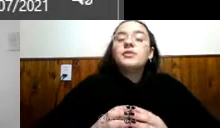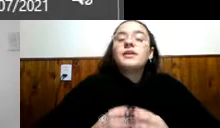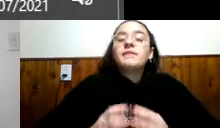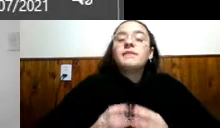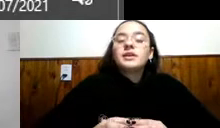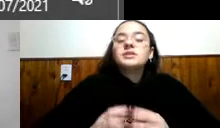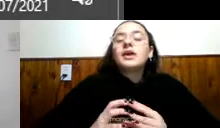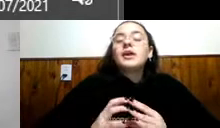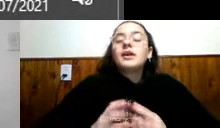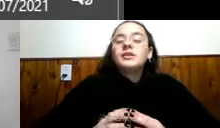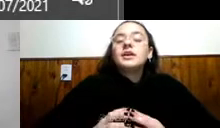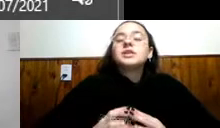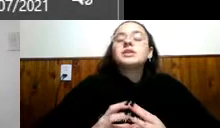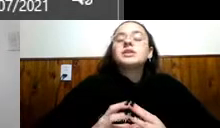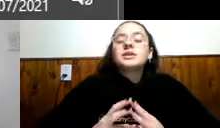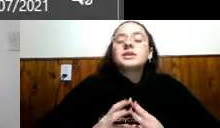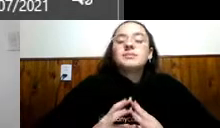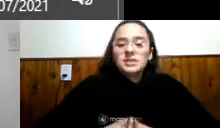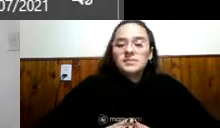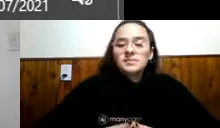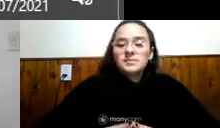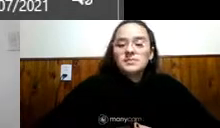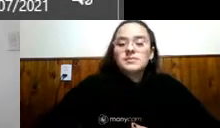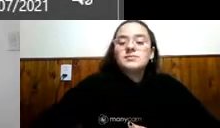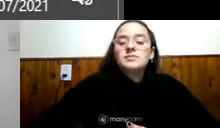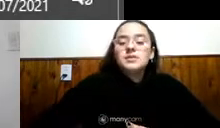best average in mathematics.